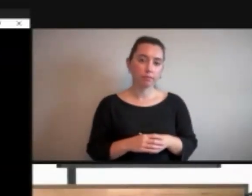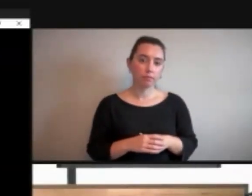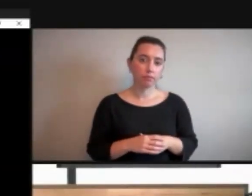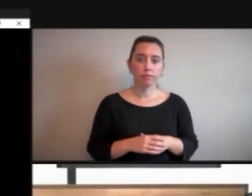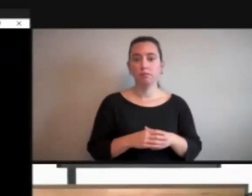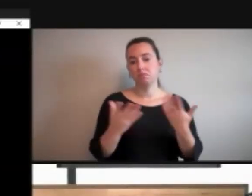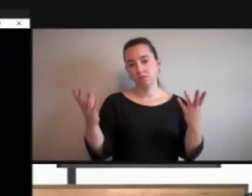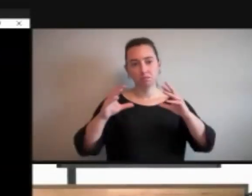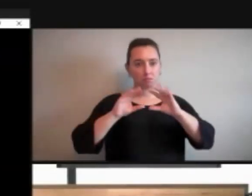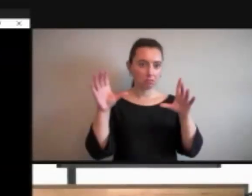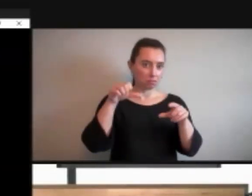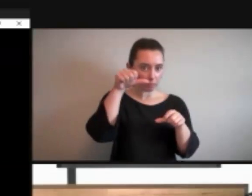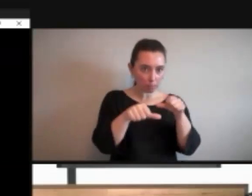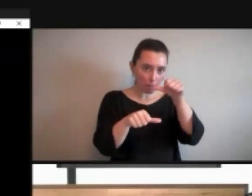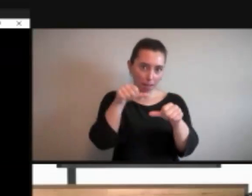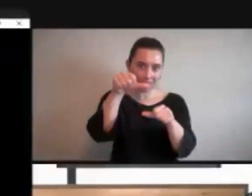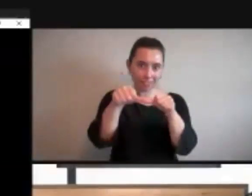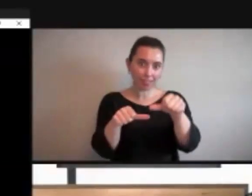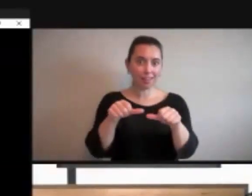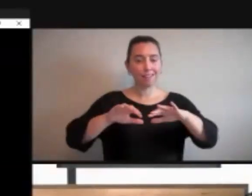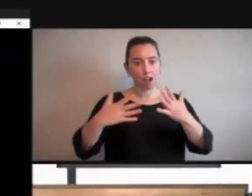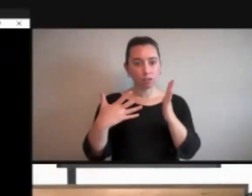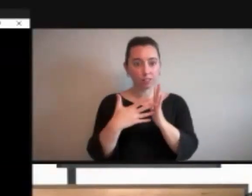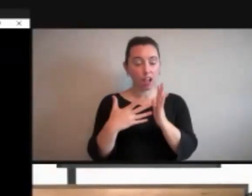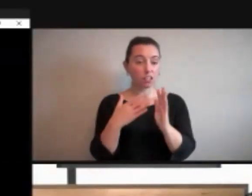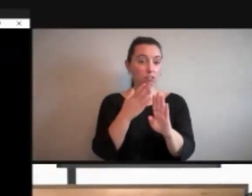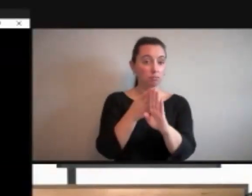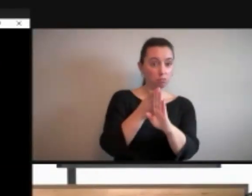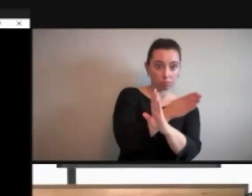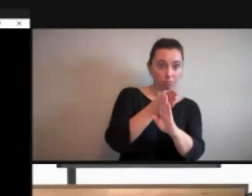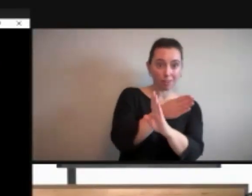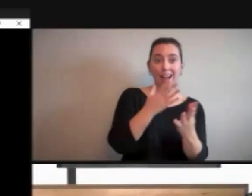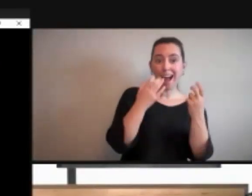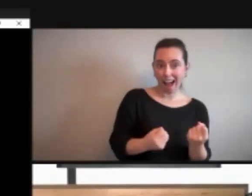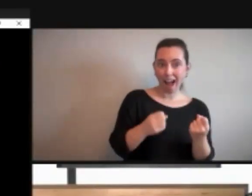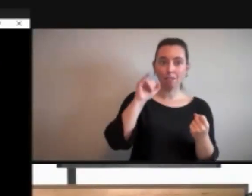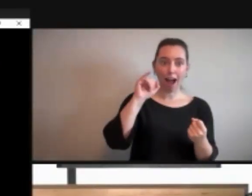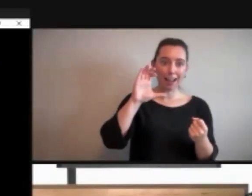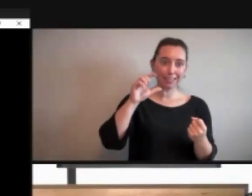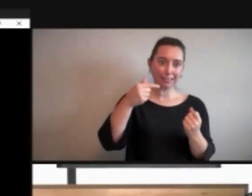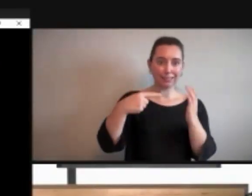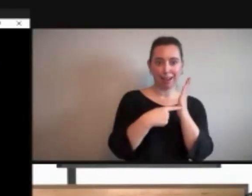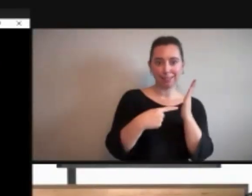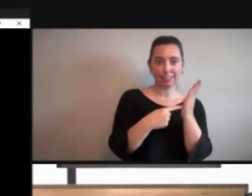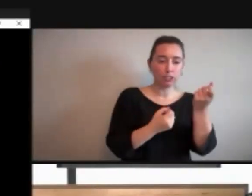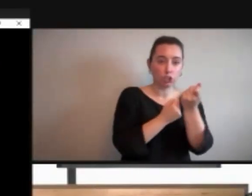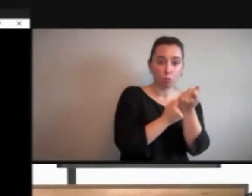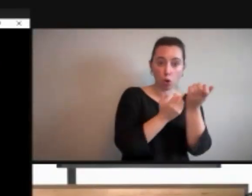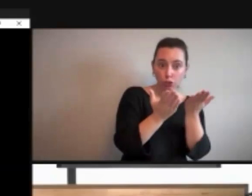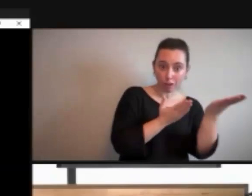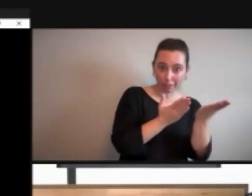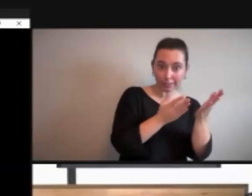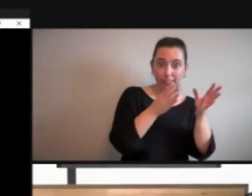clear-cut as originally. Precondition, there is an ICT support service. Then the testing should look for the